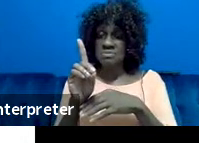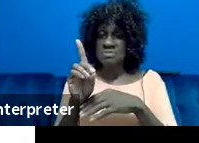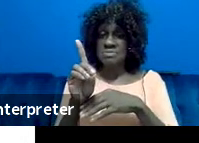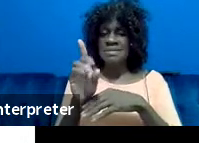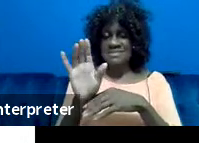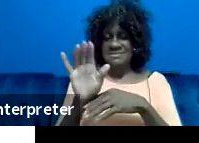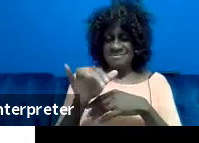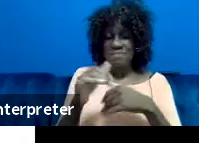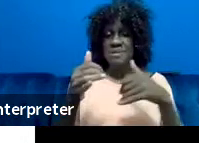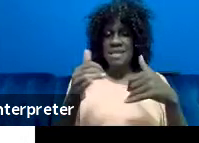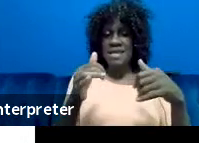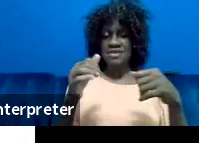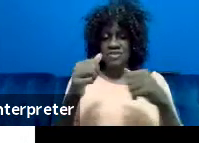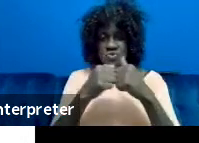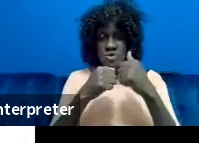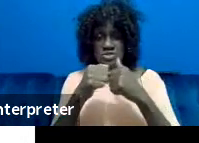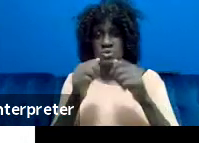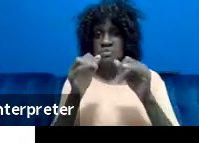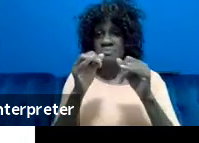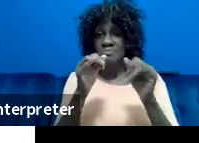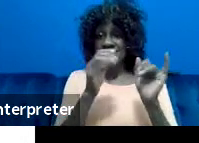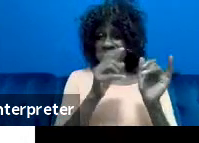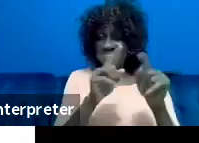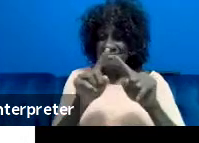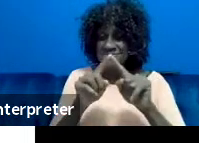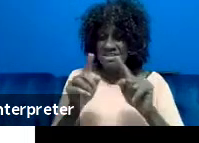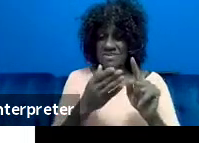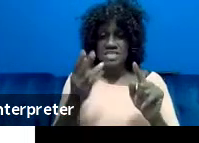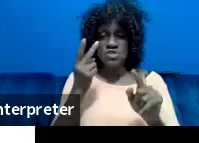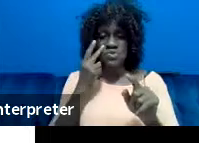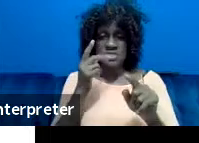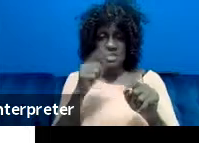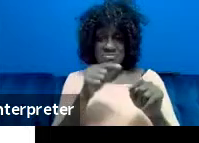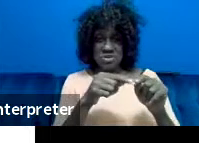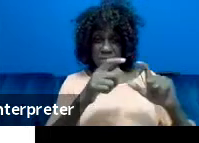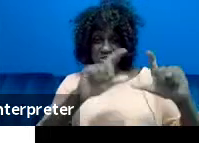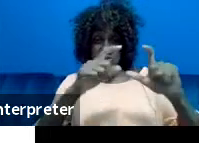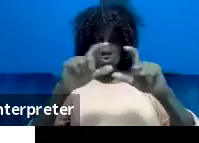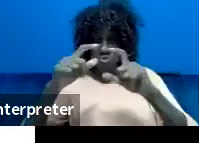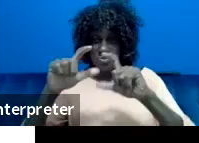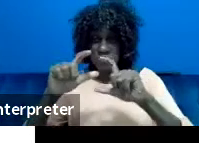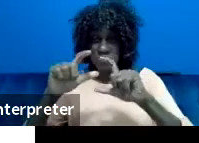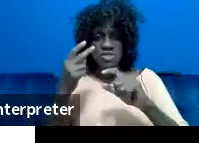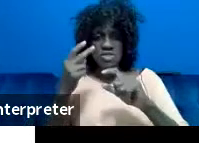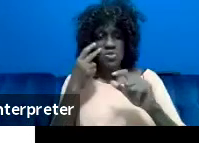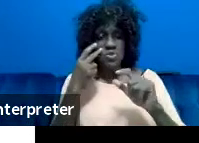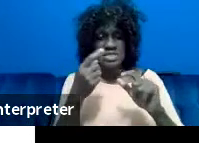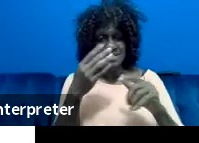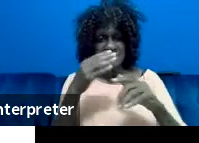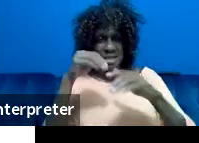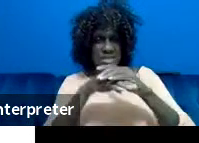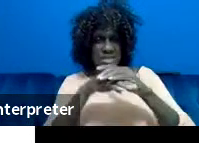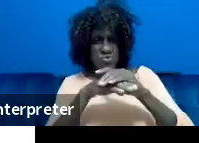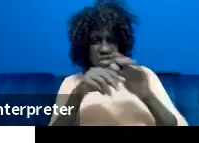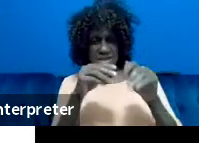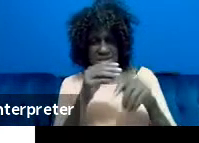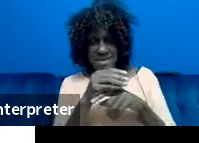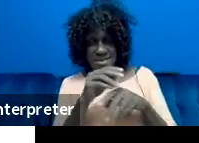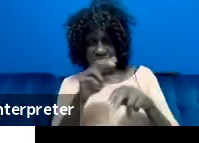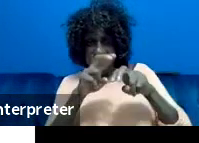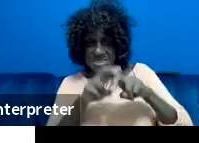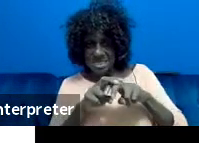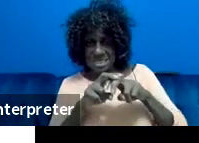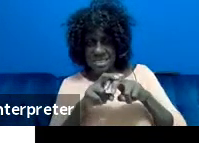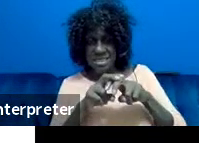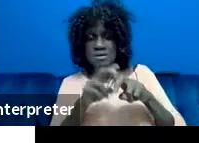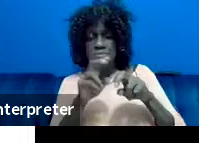structure. Individual things on, like we're seeing throughout these photos, look at how some of the entry point and seat requirements might apply